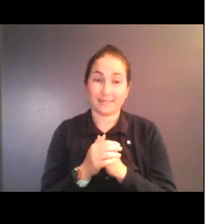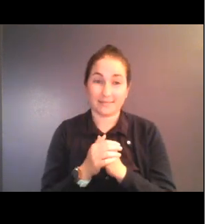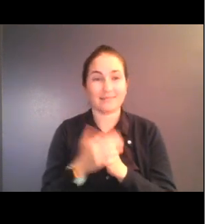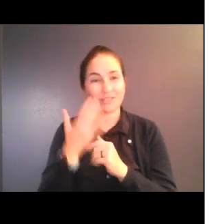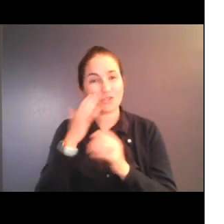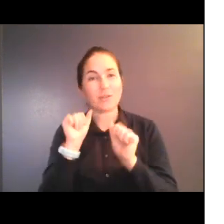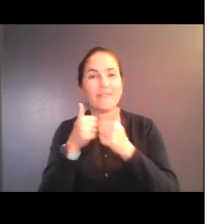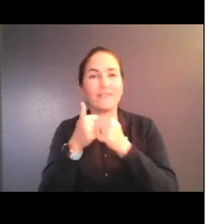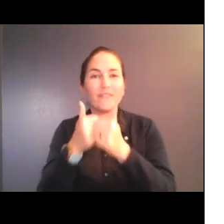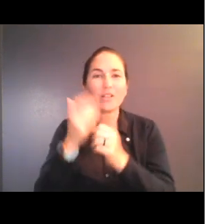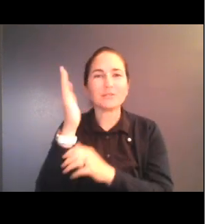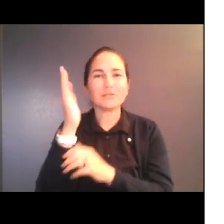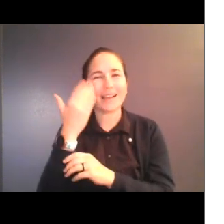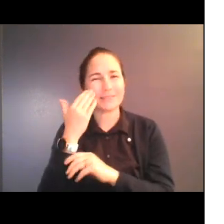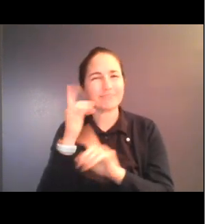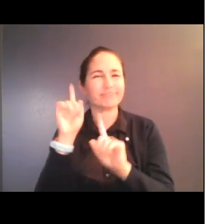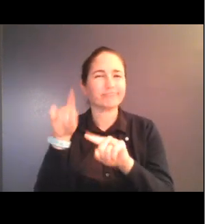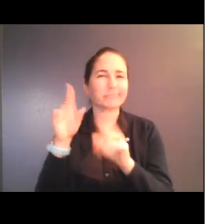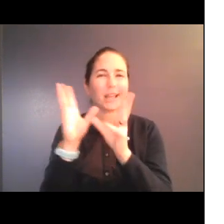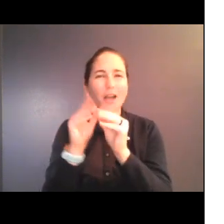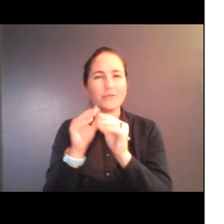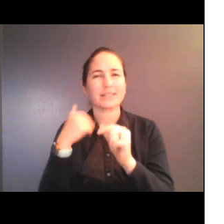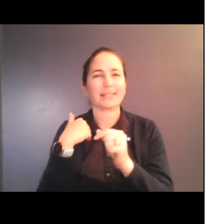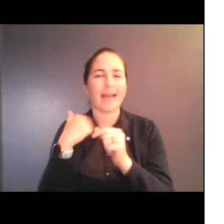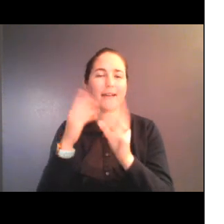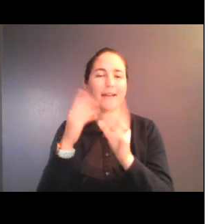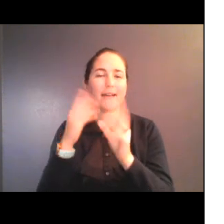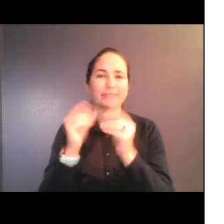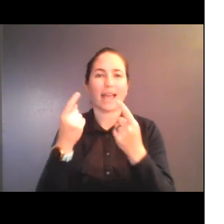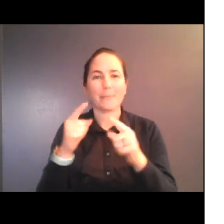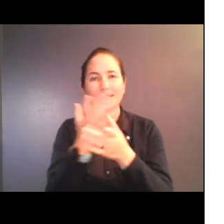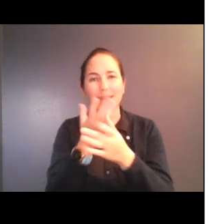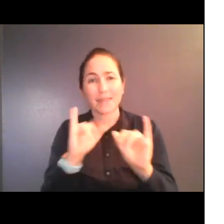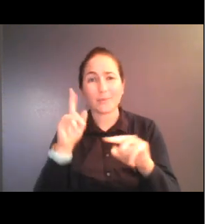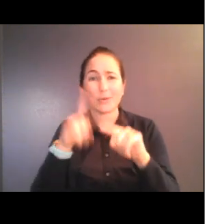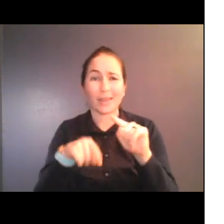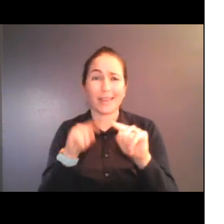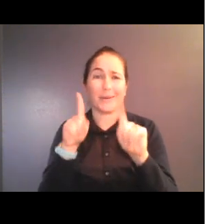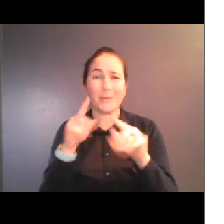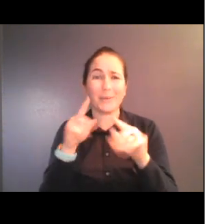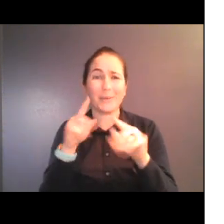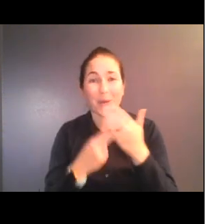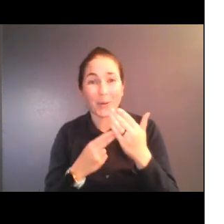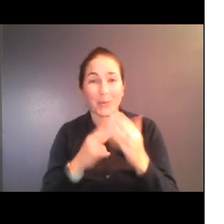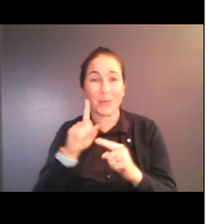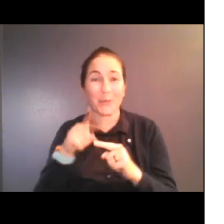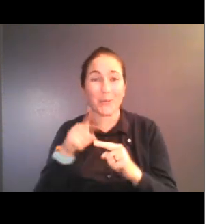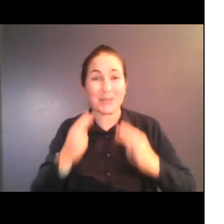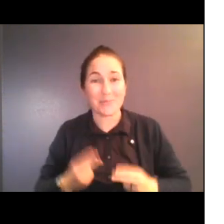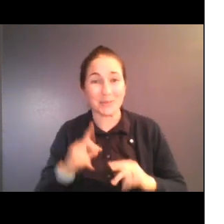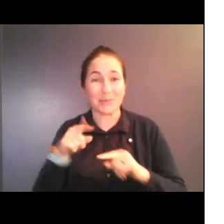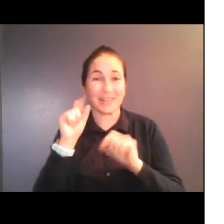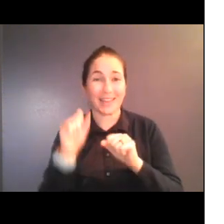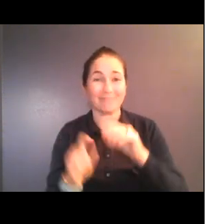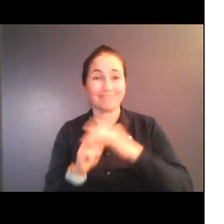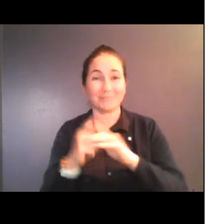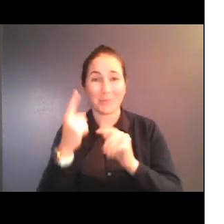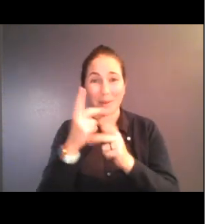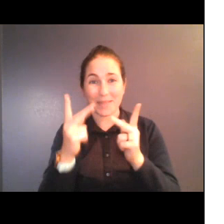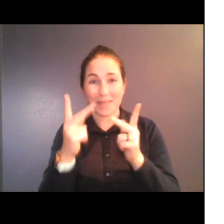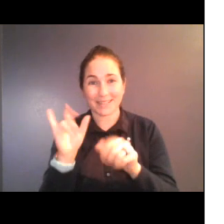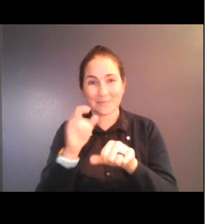follow talks. You know how you're at a conference and there are concurrent sessions, so you can't be at both, obviously, because you're only human. So then